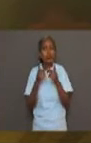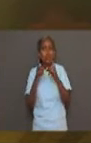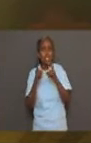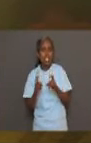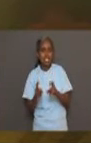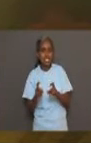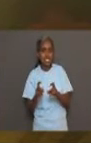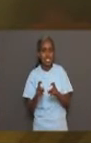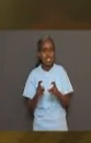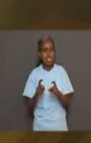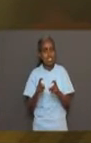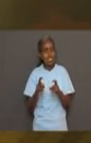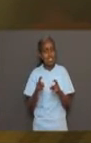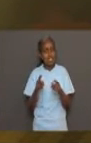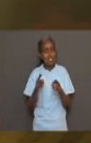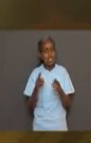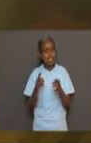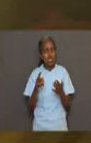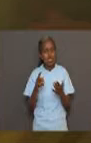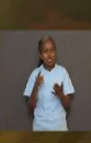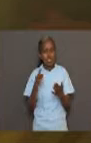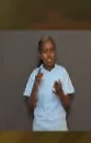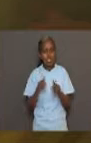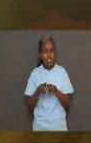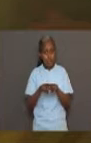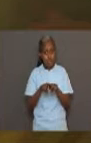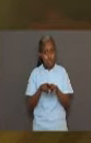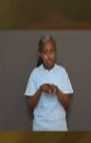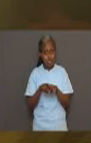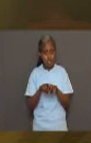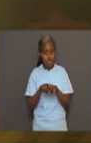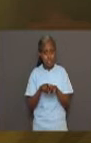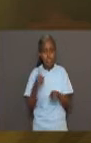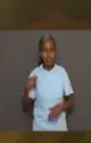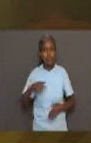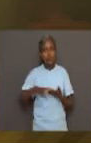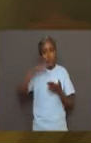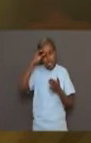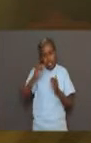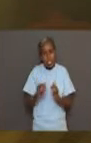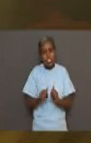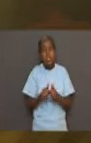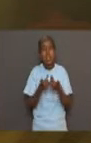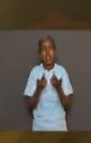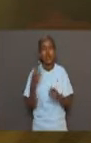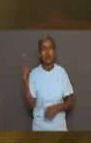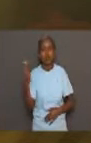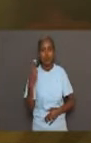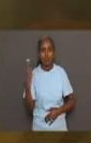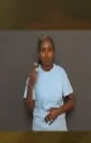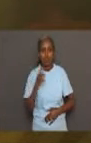the validity of formal arguments. We learned how to use